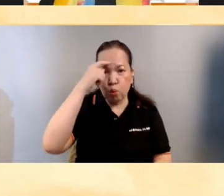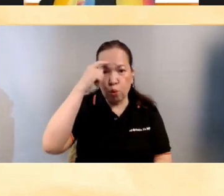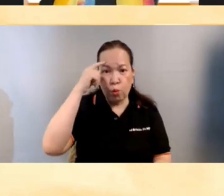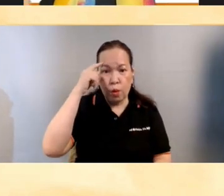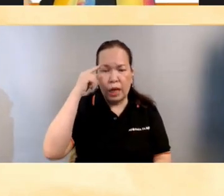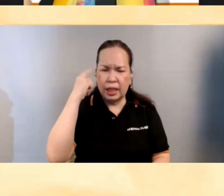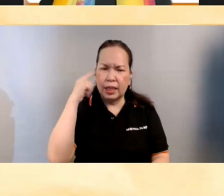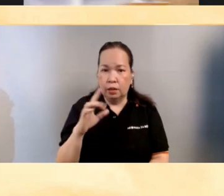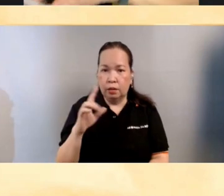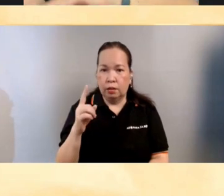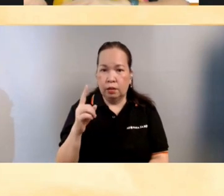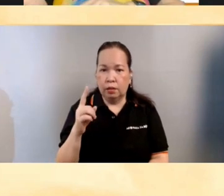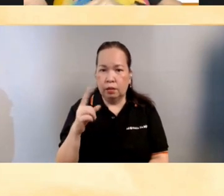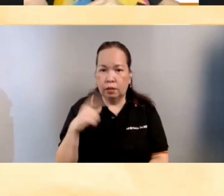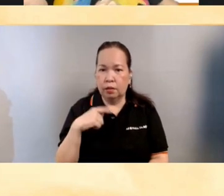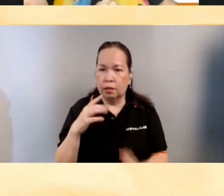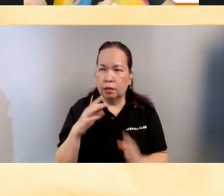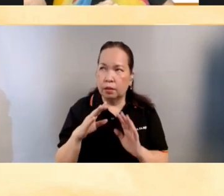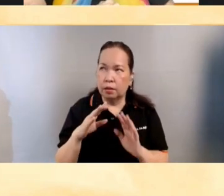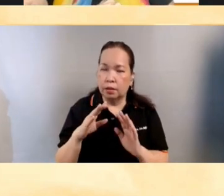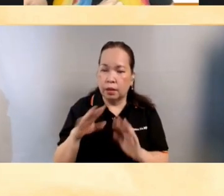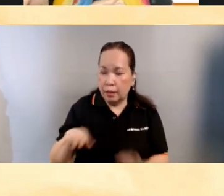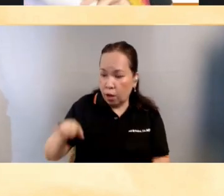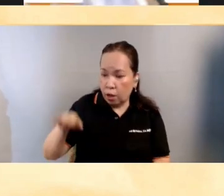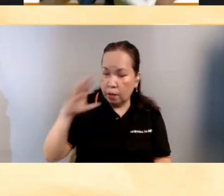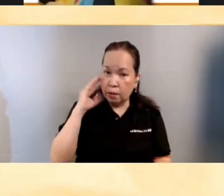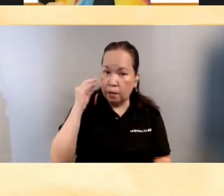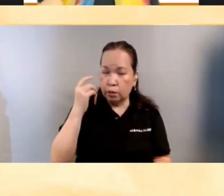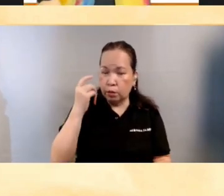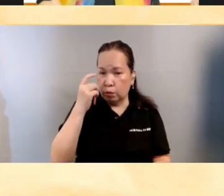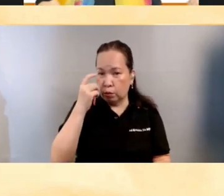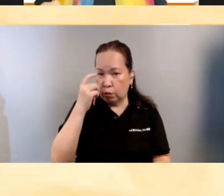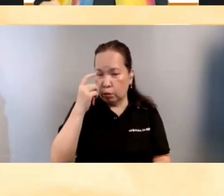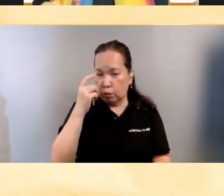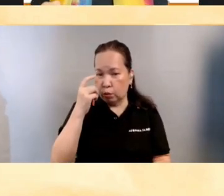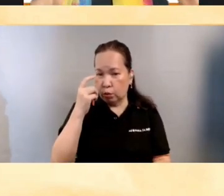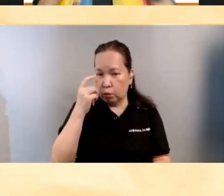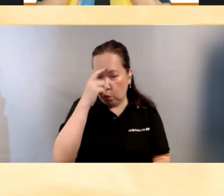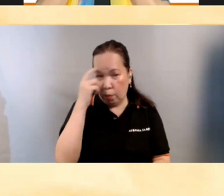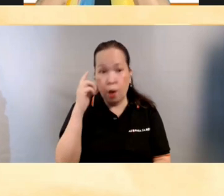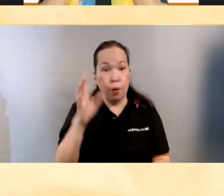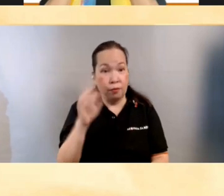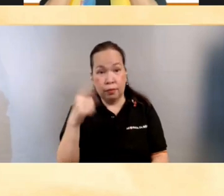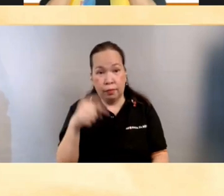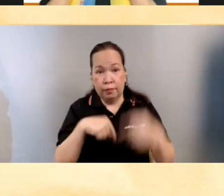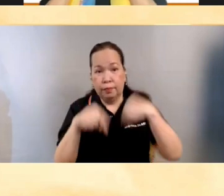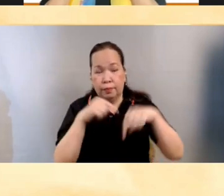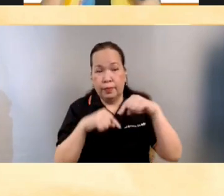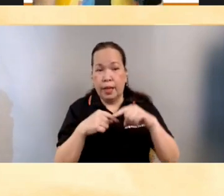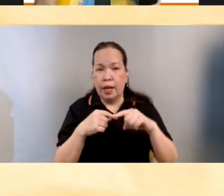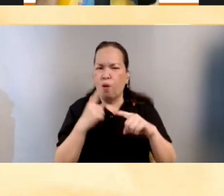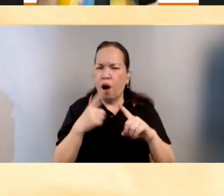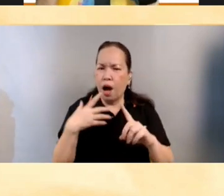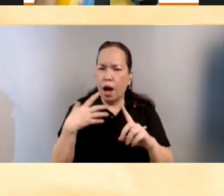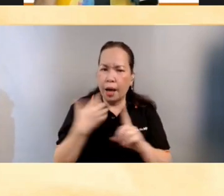at. No? Let me go first to the impact of complex trauma. Okay.